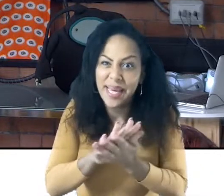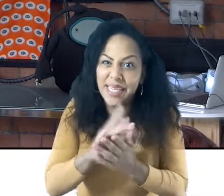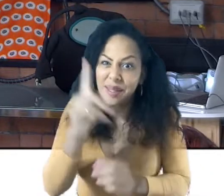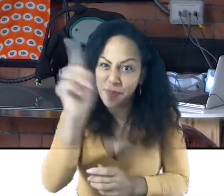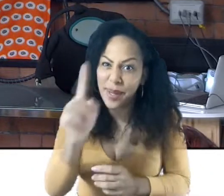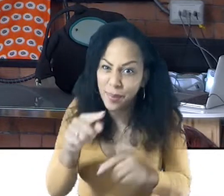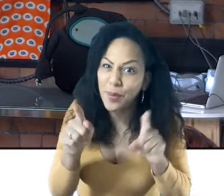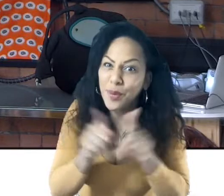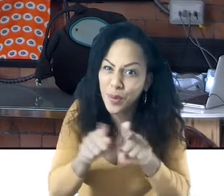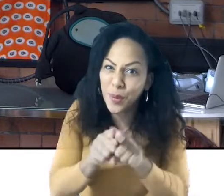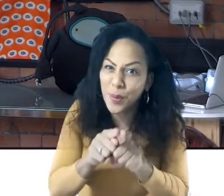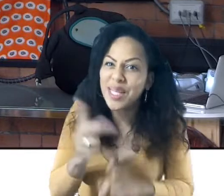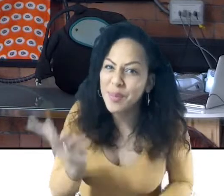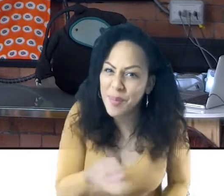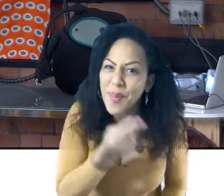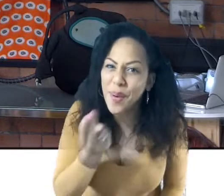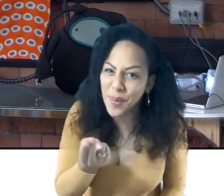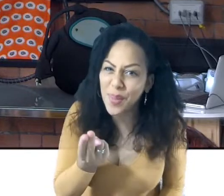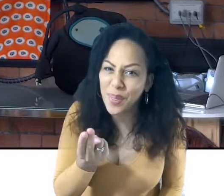about